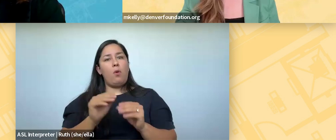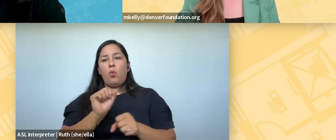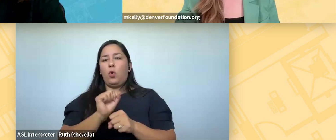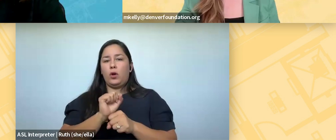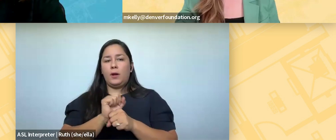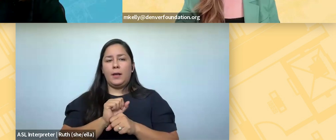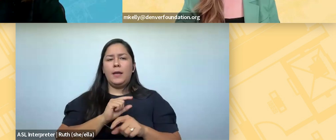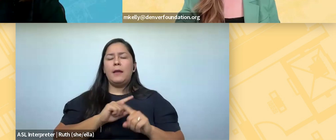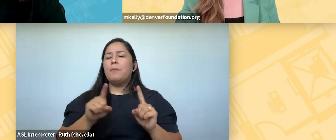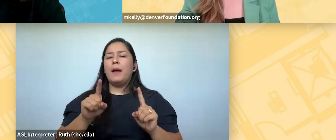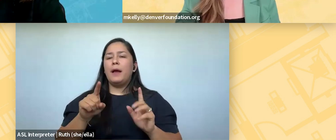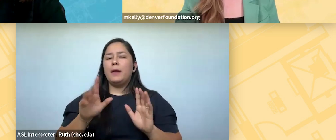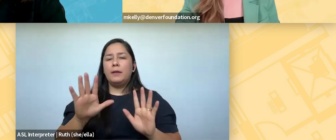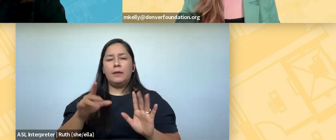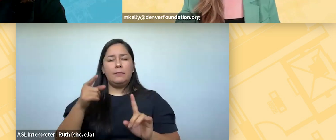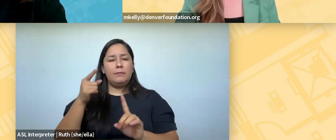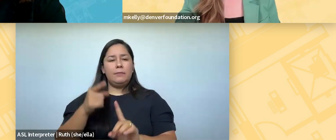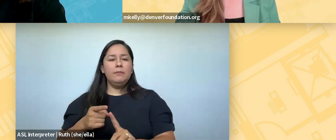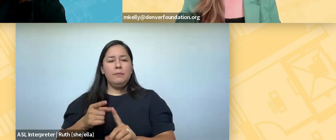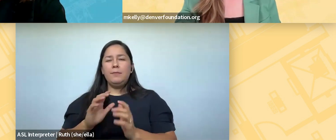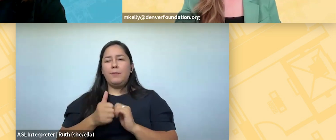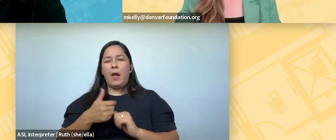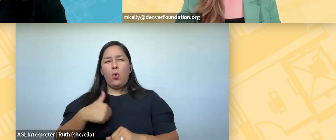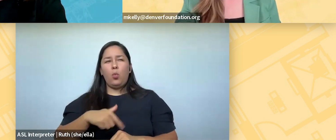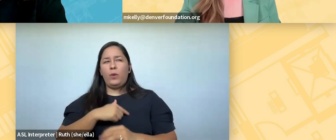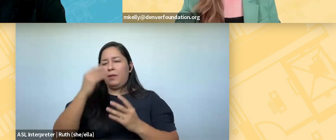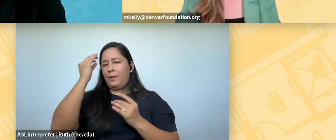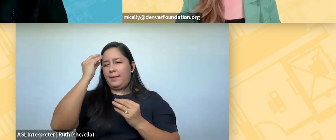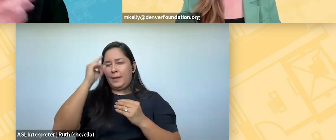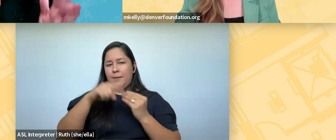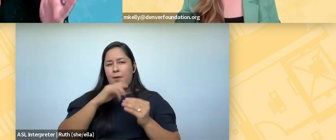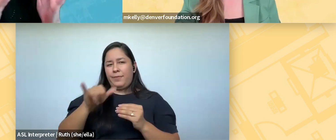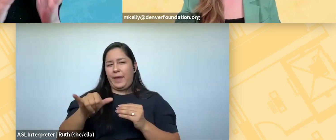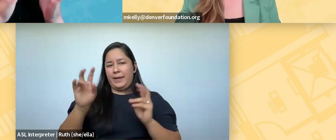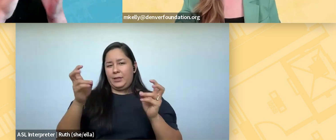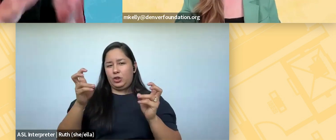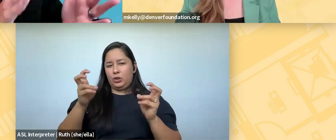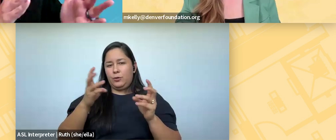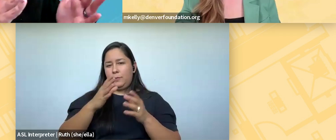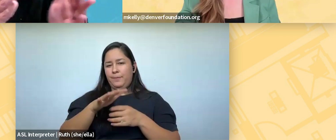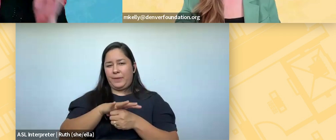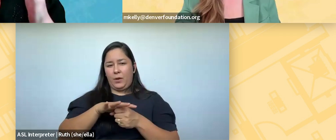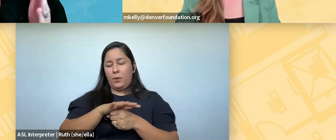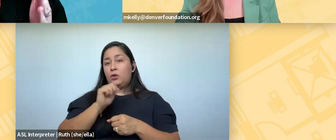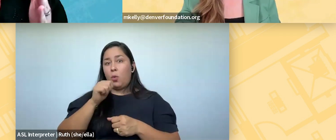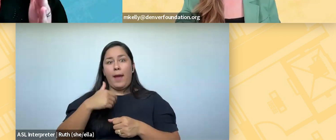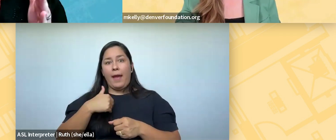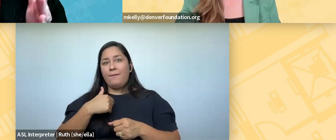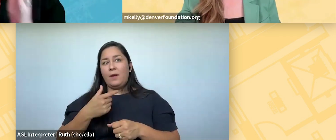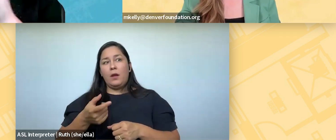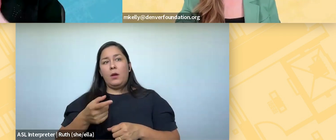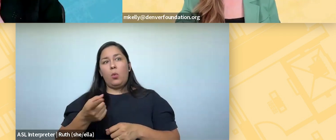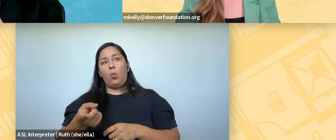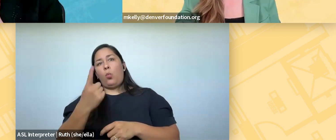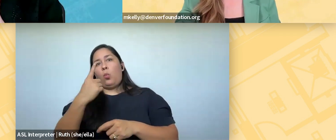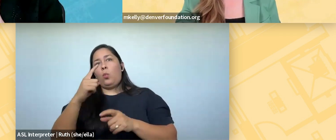But just to give you a little bit more insight into how we think about these issue areas, there's no kind of one bucket for housing, one